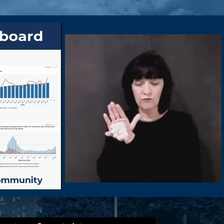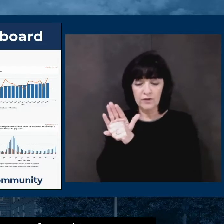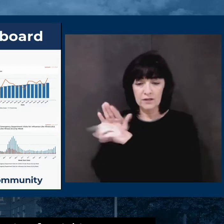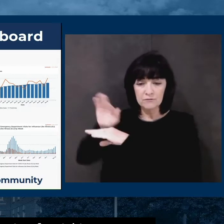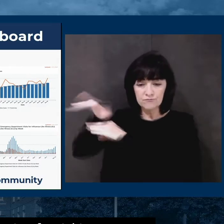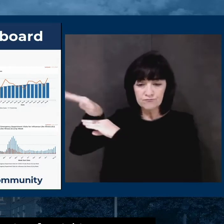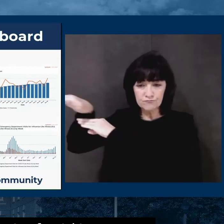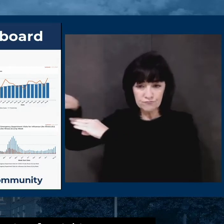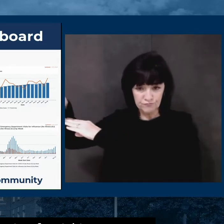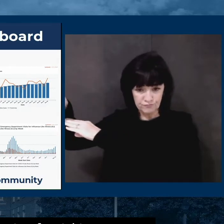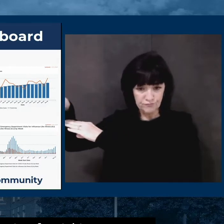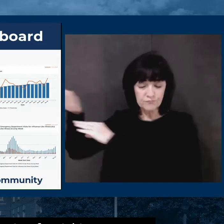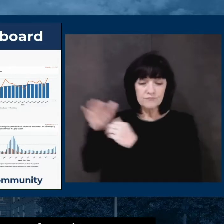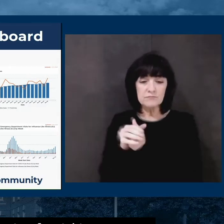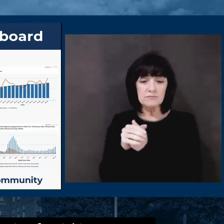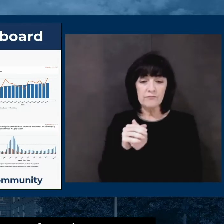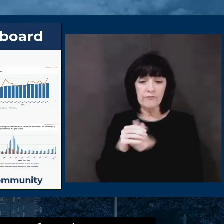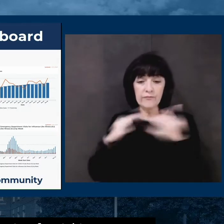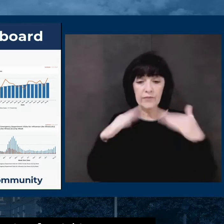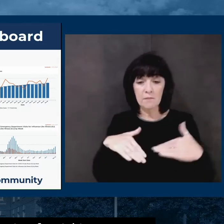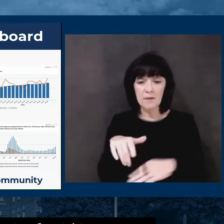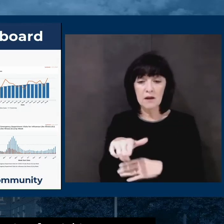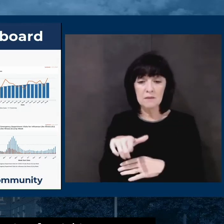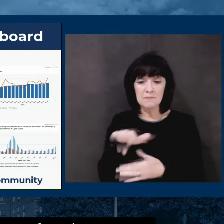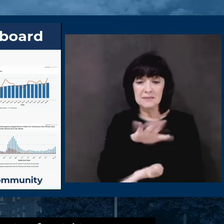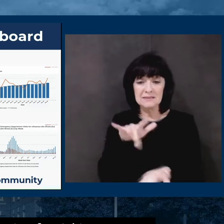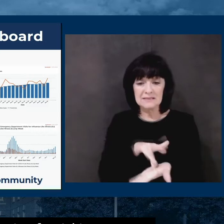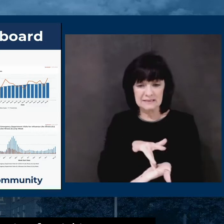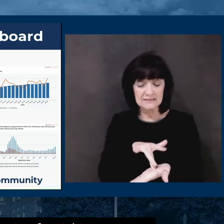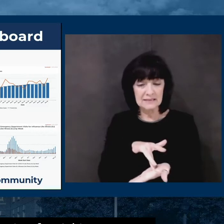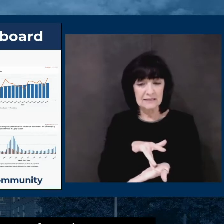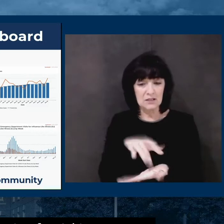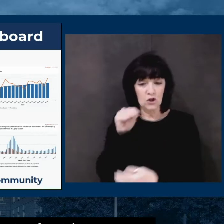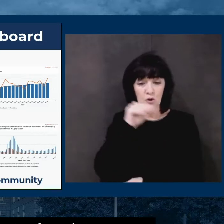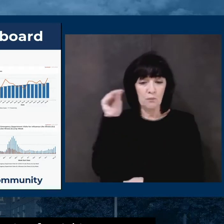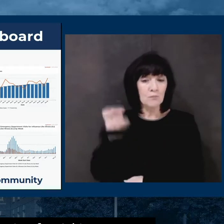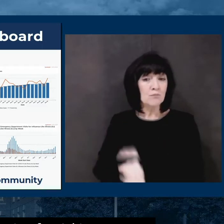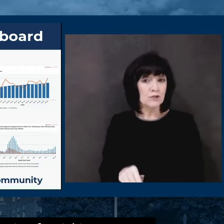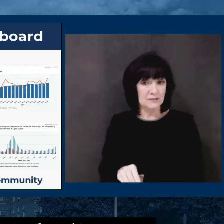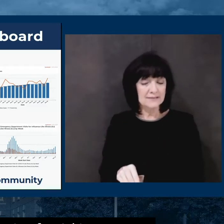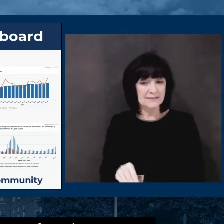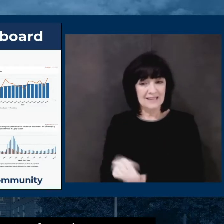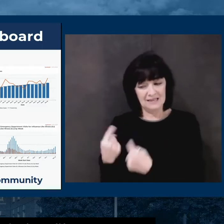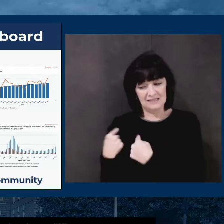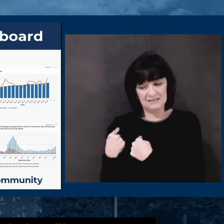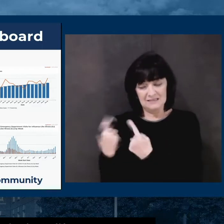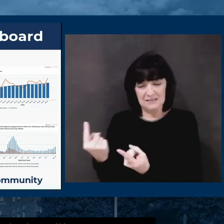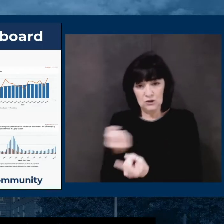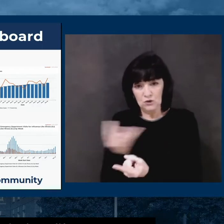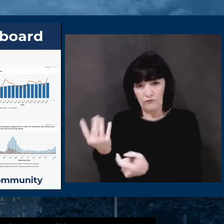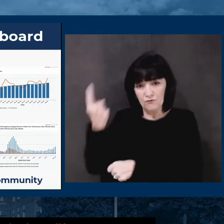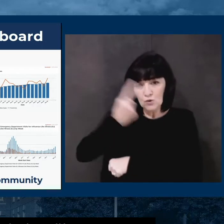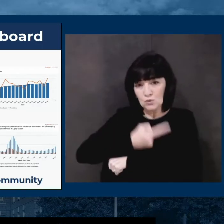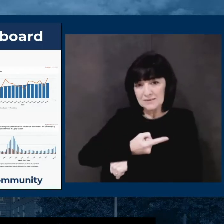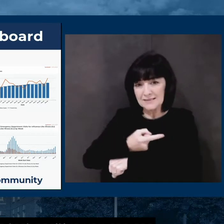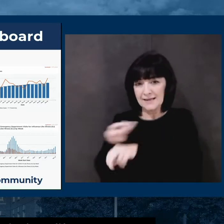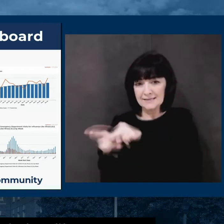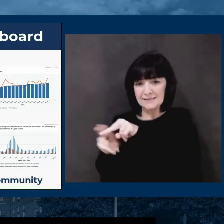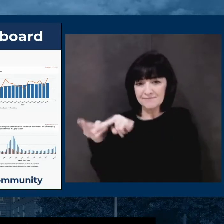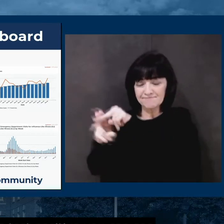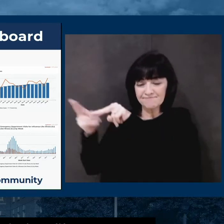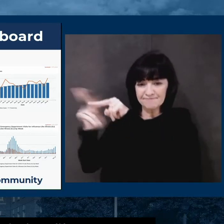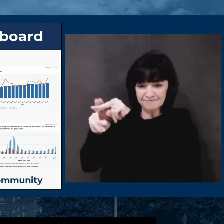persons tested positive, you can see rising over the last several days. And then the percentage of tests